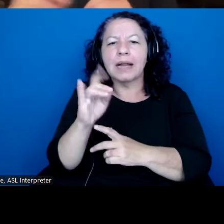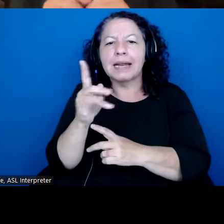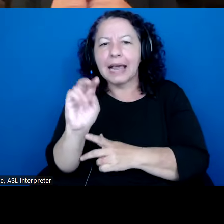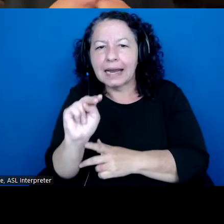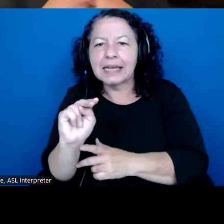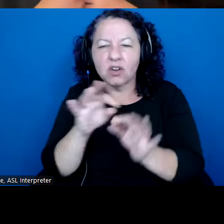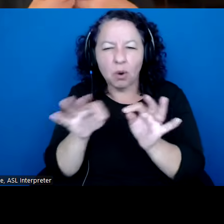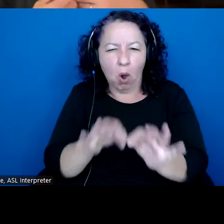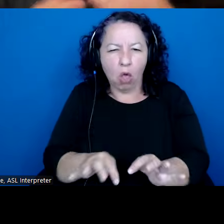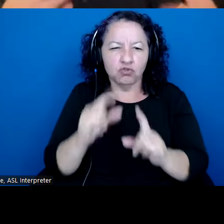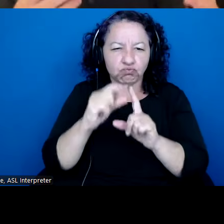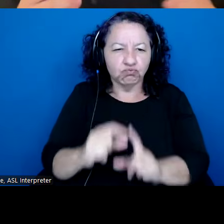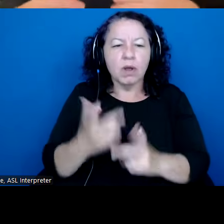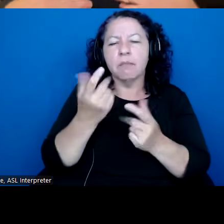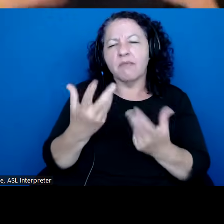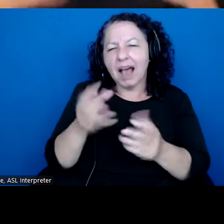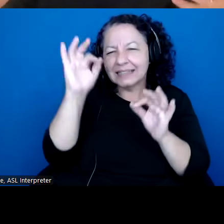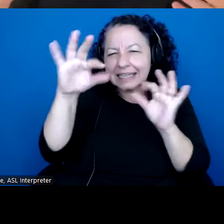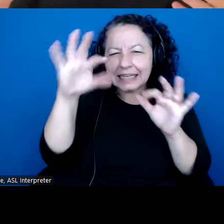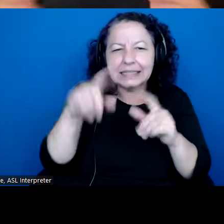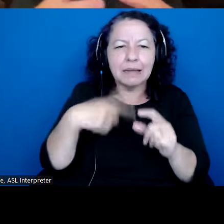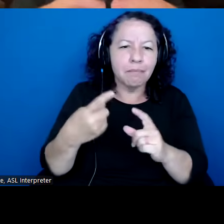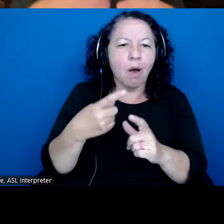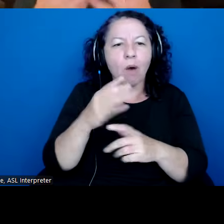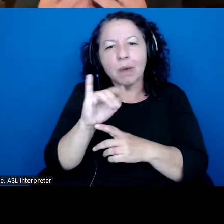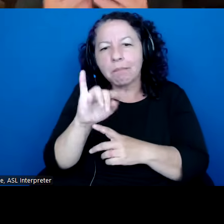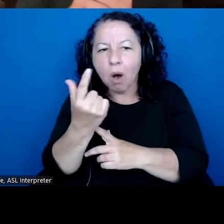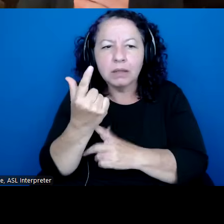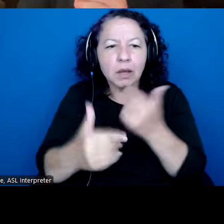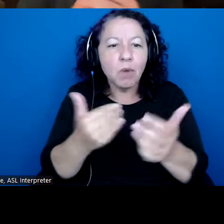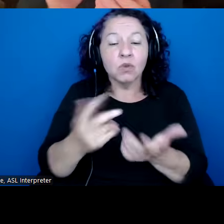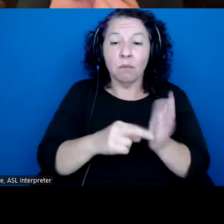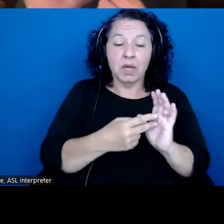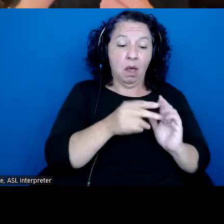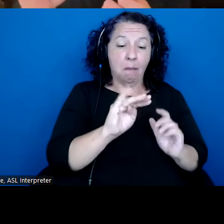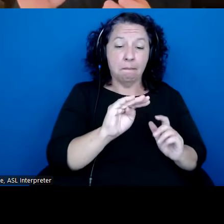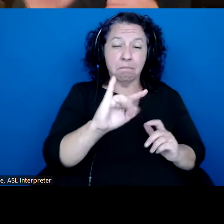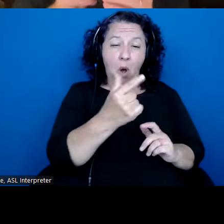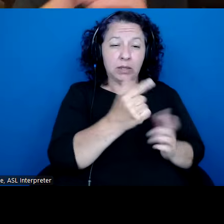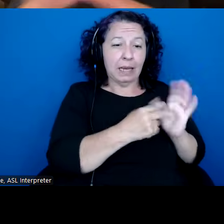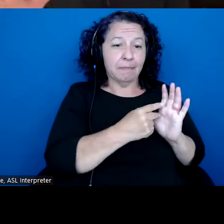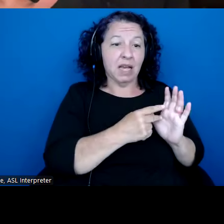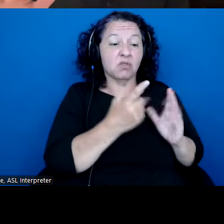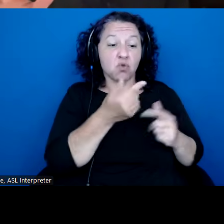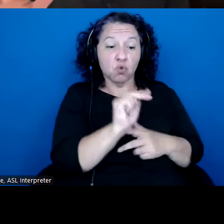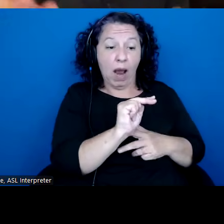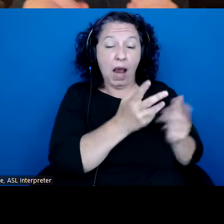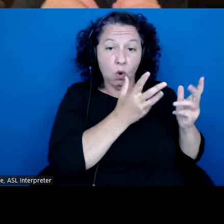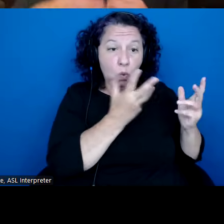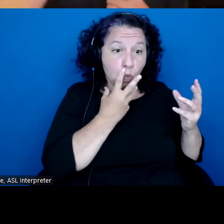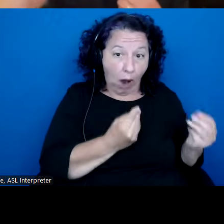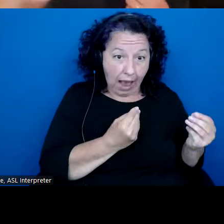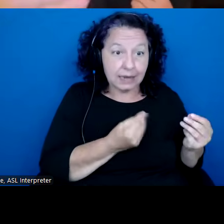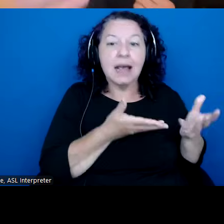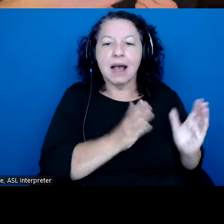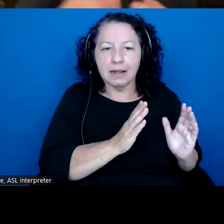malting process, which is basically malting is basically where you're wetting a grain and allowing it to start germinating and then halting the germination.